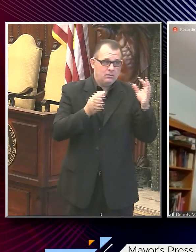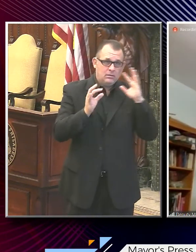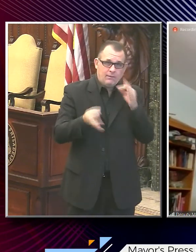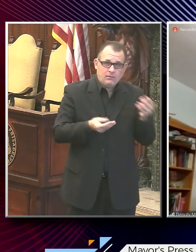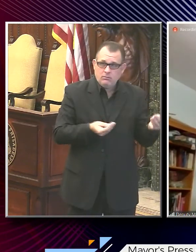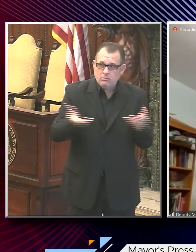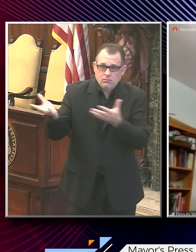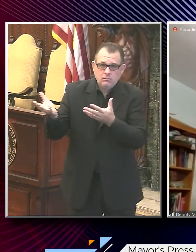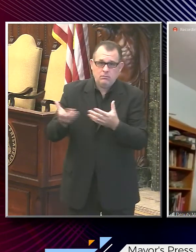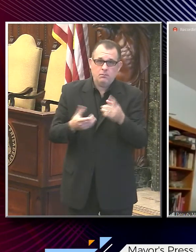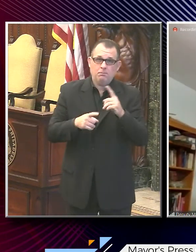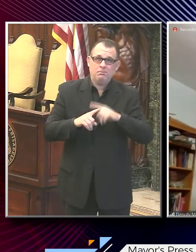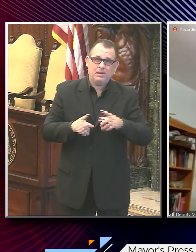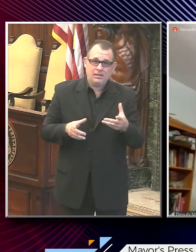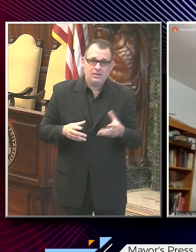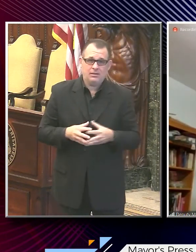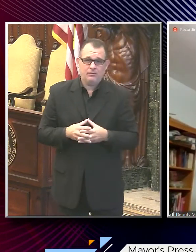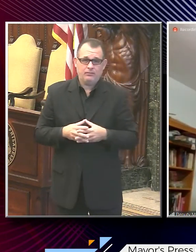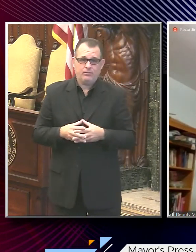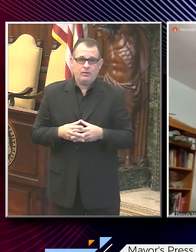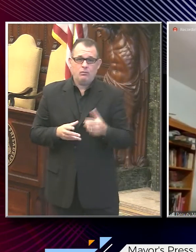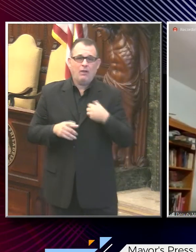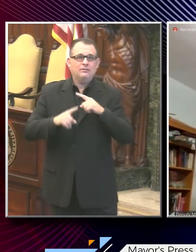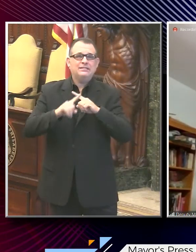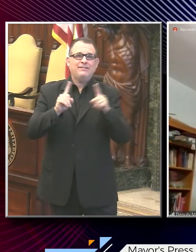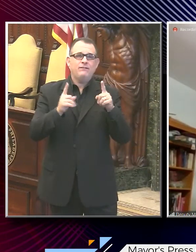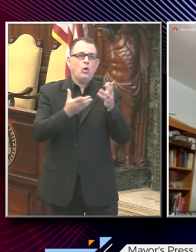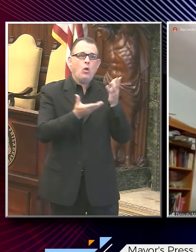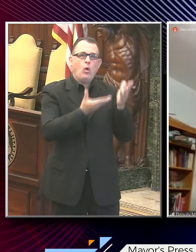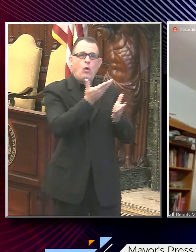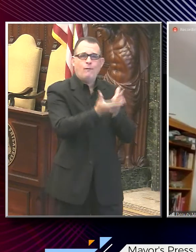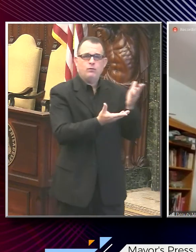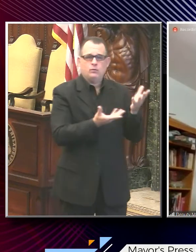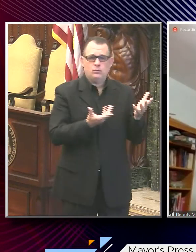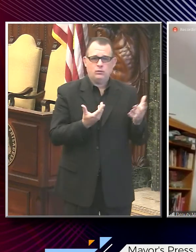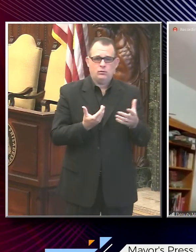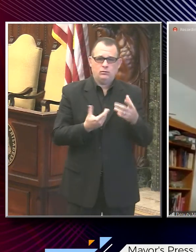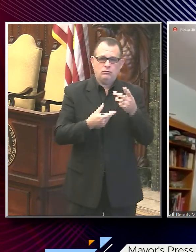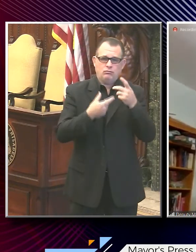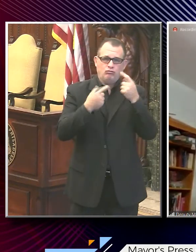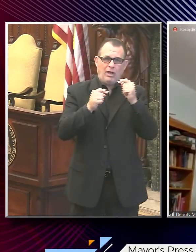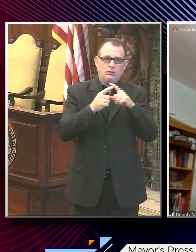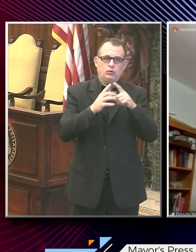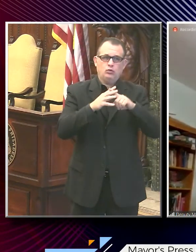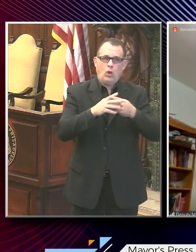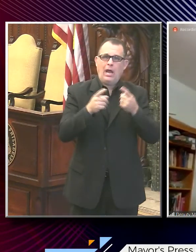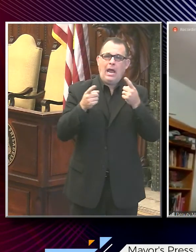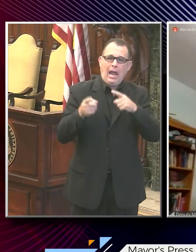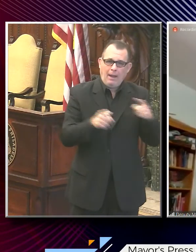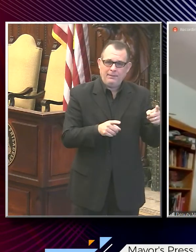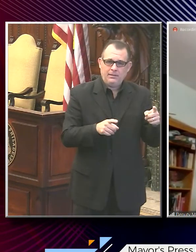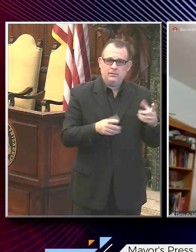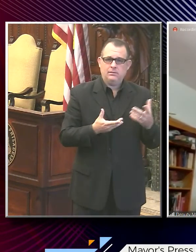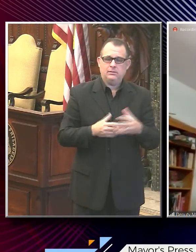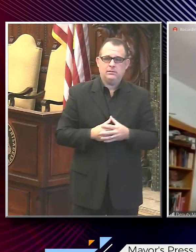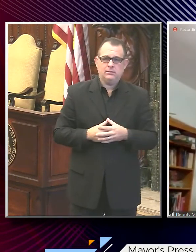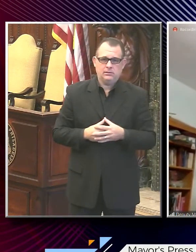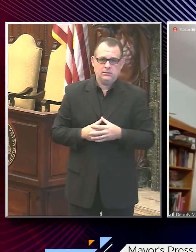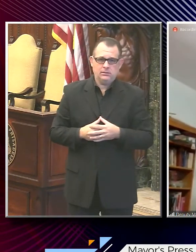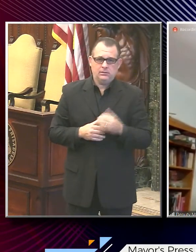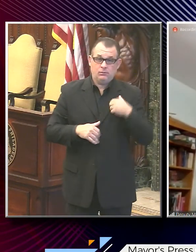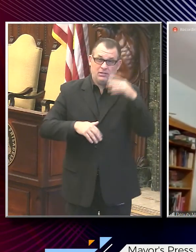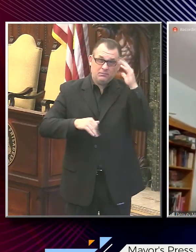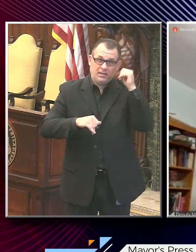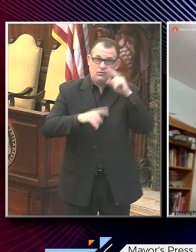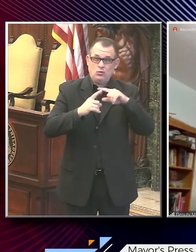And we have made a number of offers and we'll begin to act on them. Just in this coming year, we expect that we might be able to create